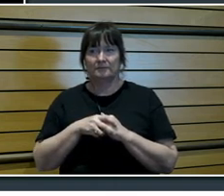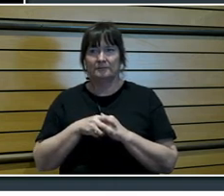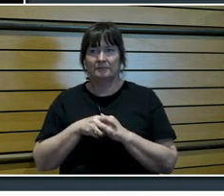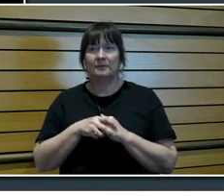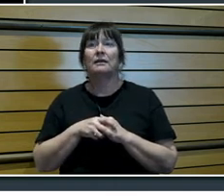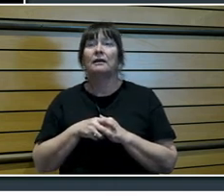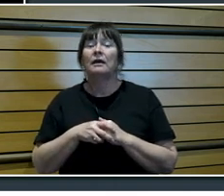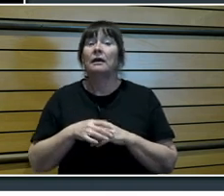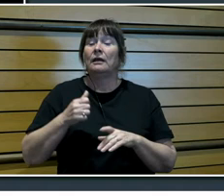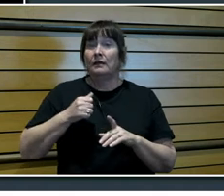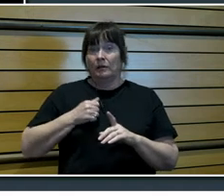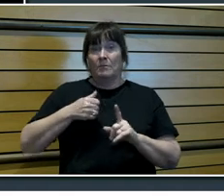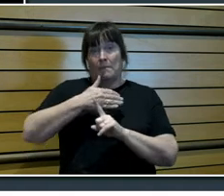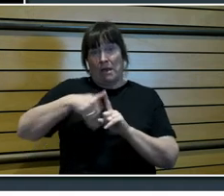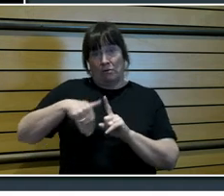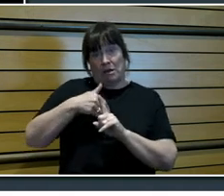Coming from a background of